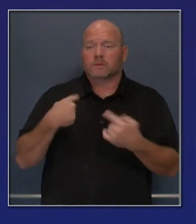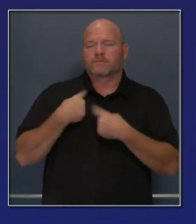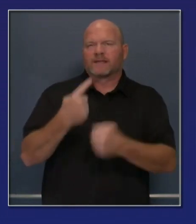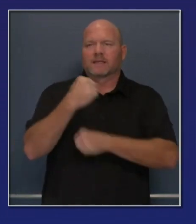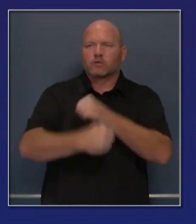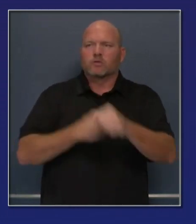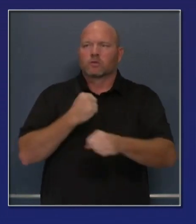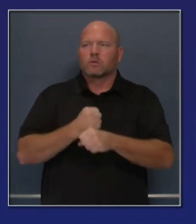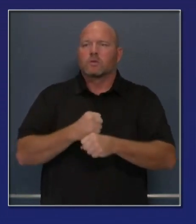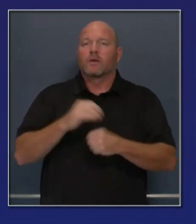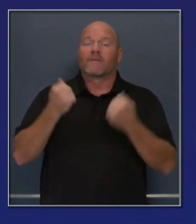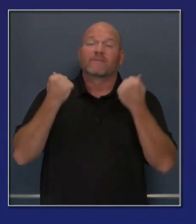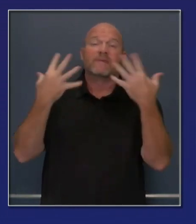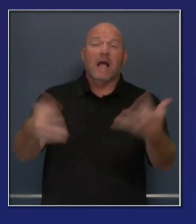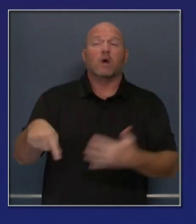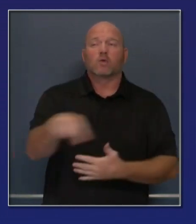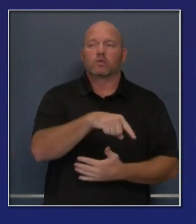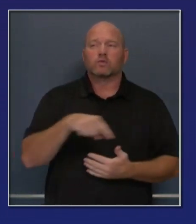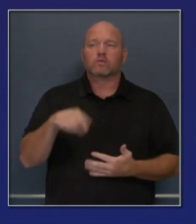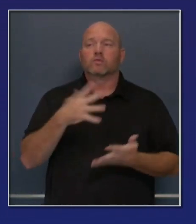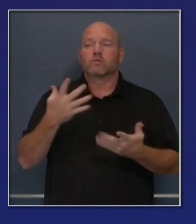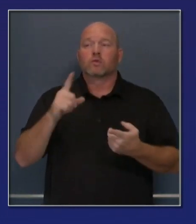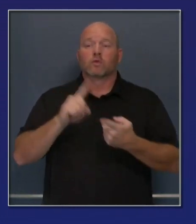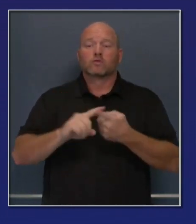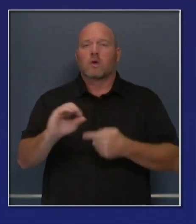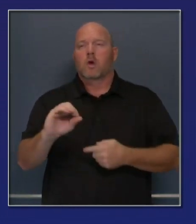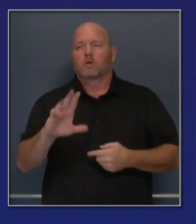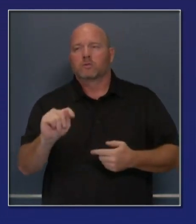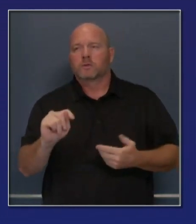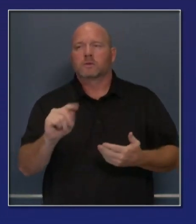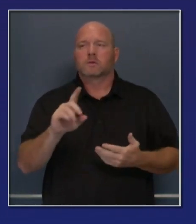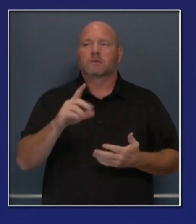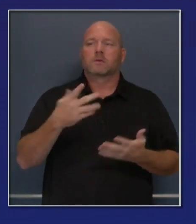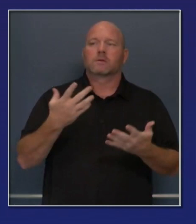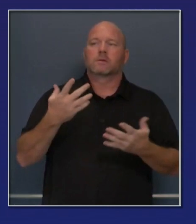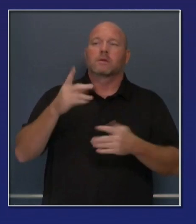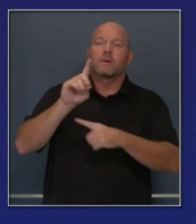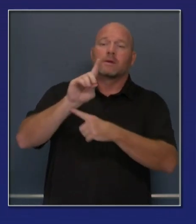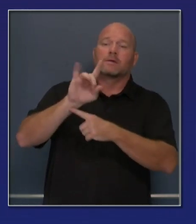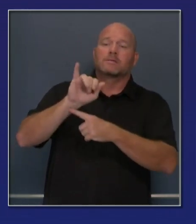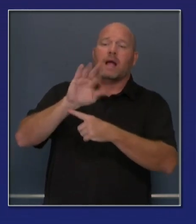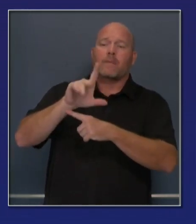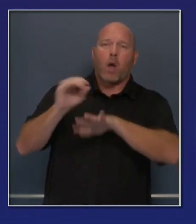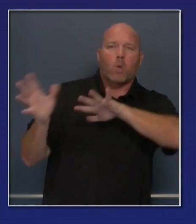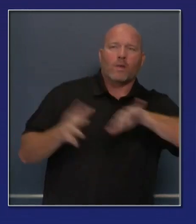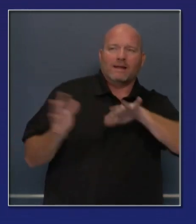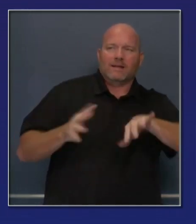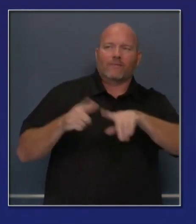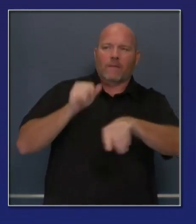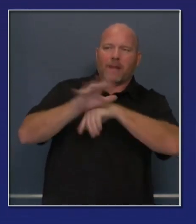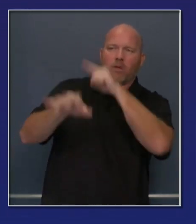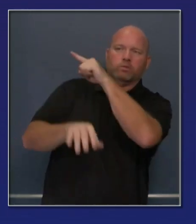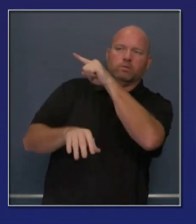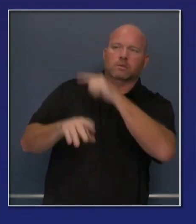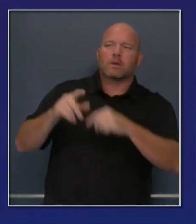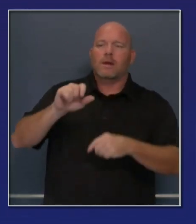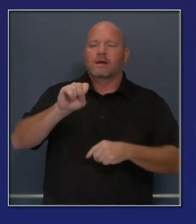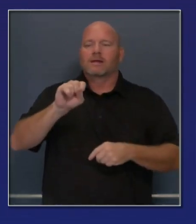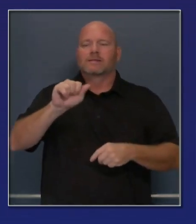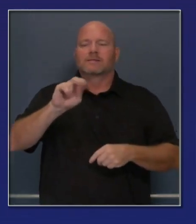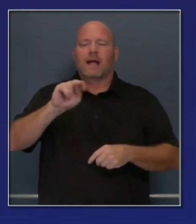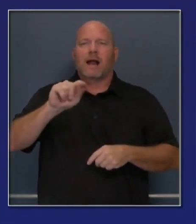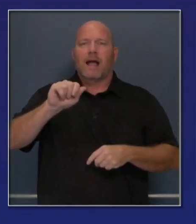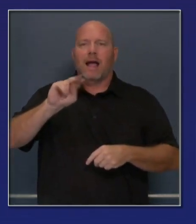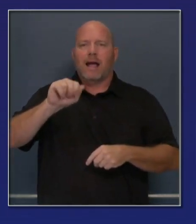wildfire season. Into October, the Diablo winds and Santa Ana winds start to present themselves. Still hot